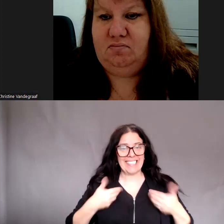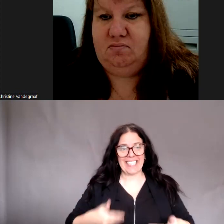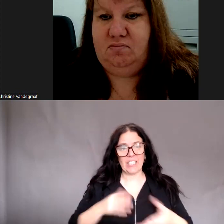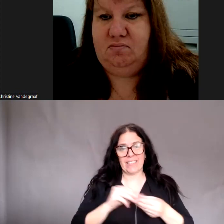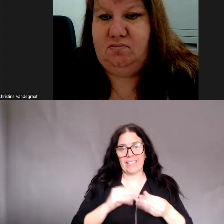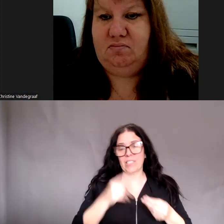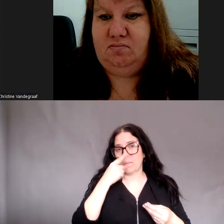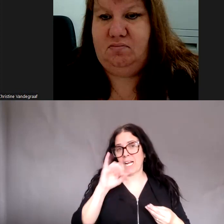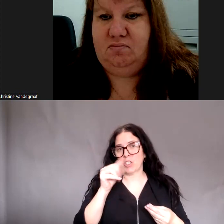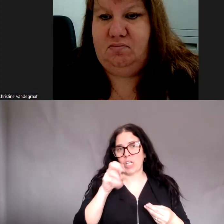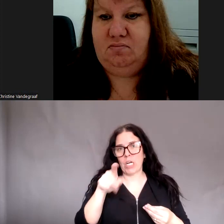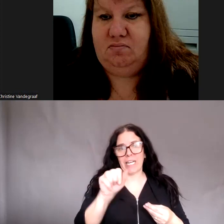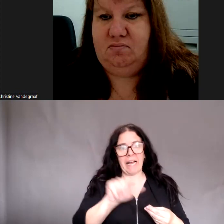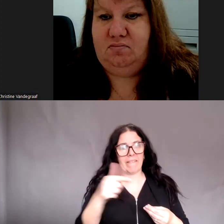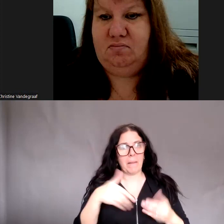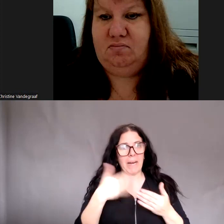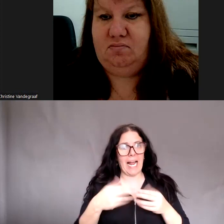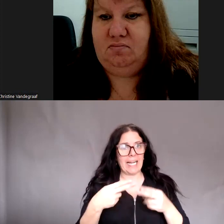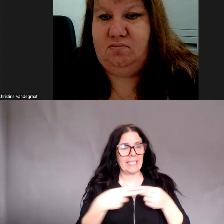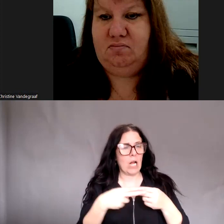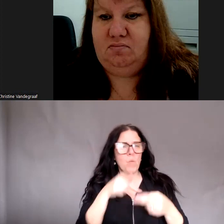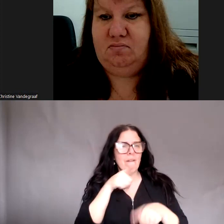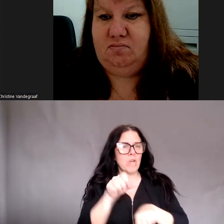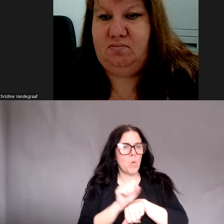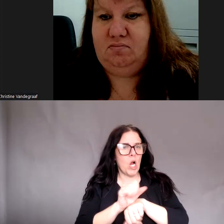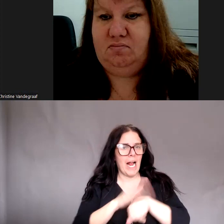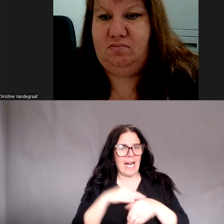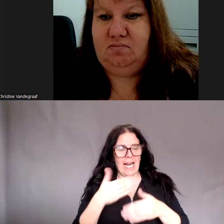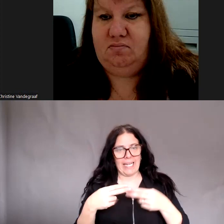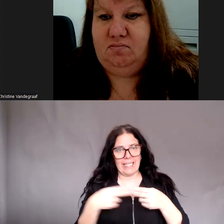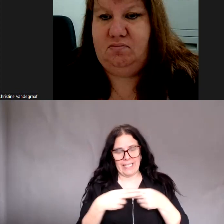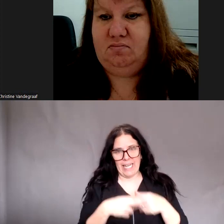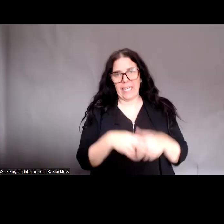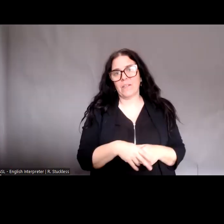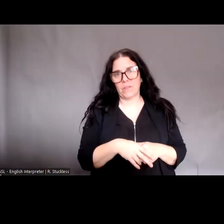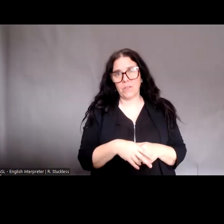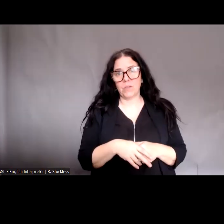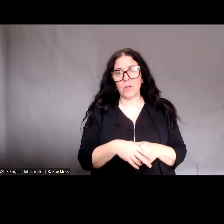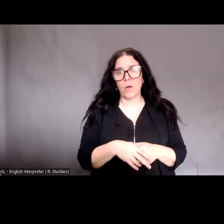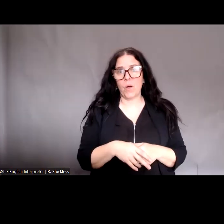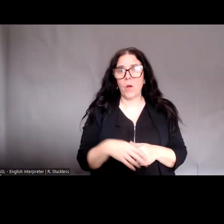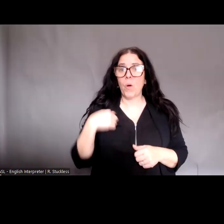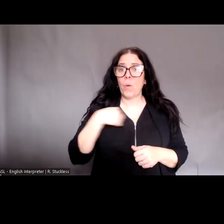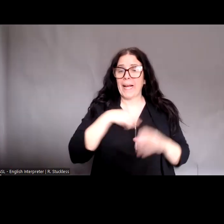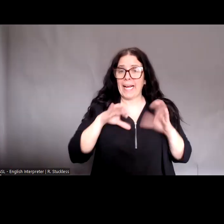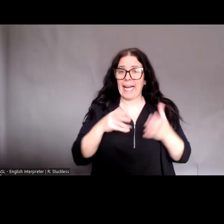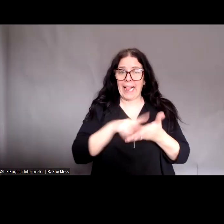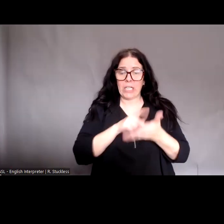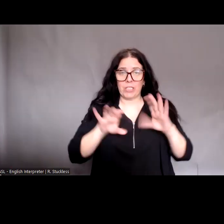can flip to the next slide, or whomever is dealing with the next slide. So we, at the Literacy Group, we